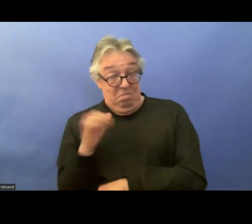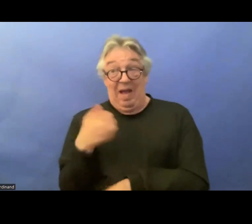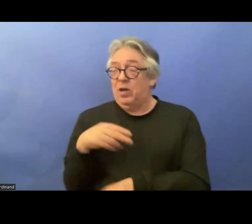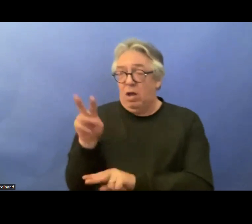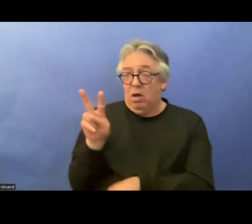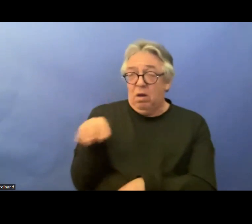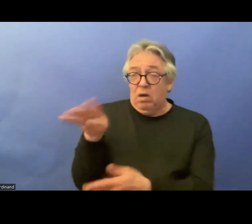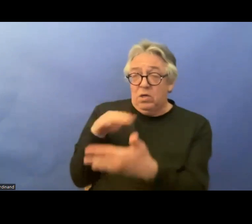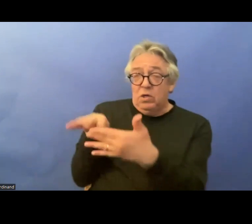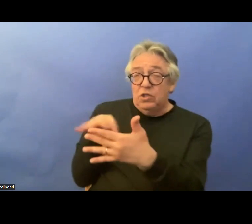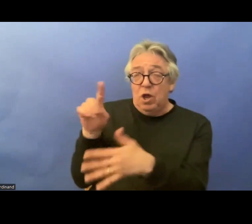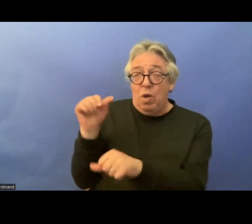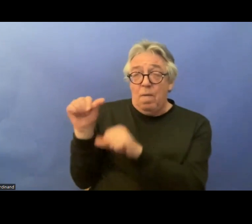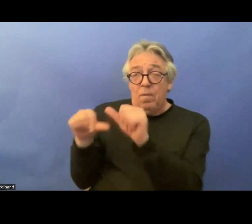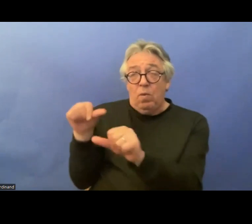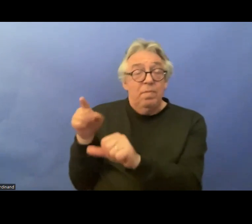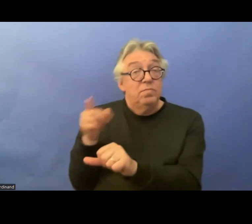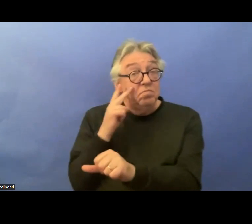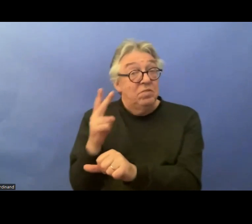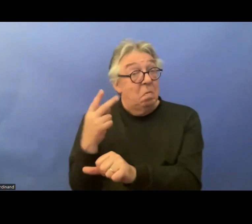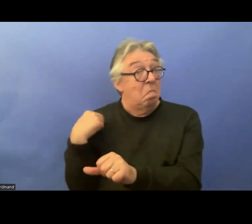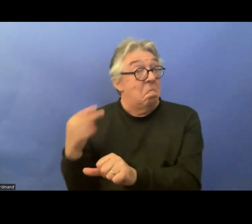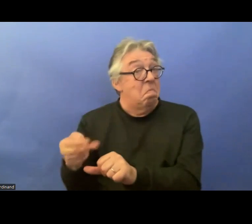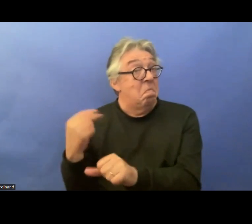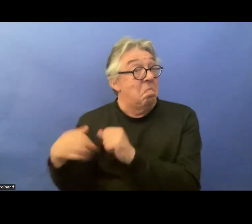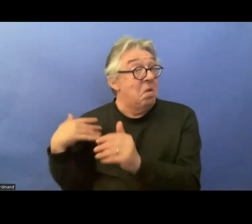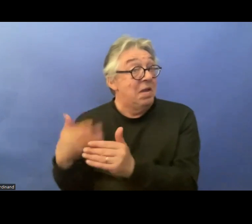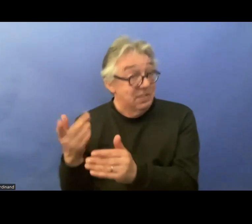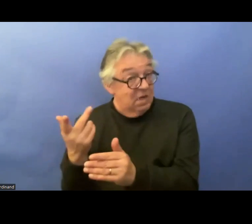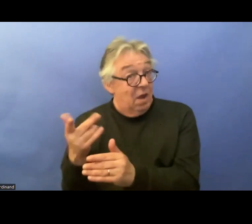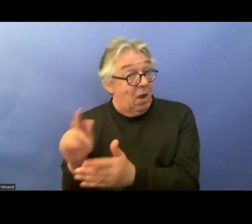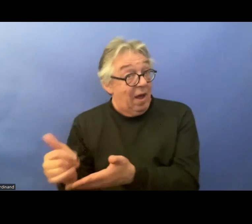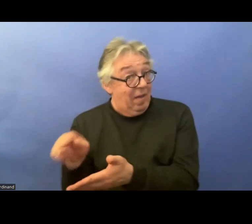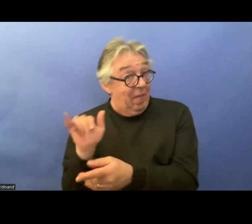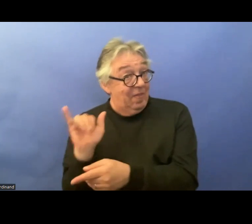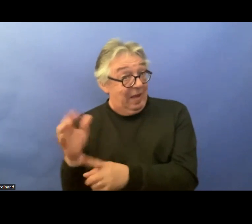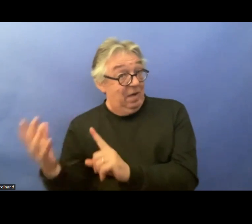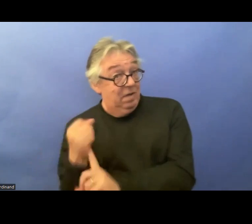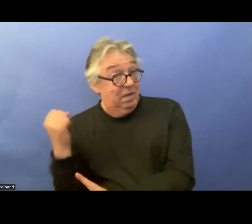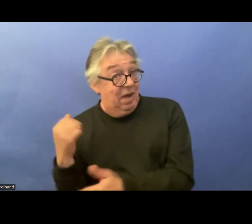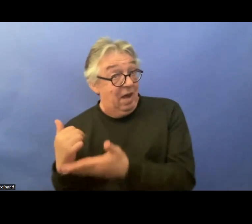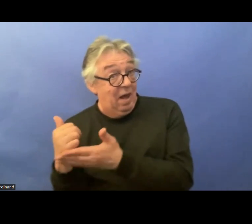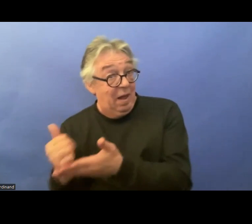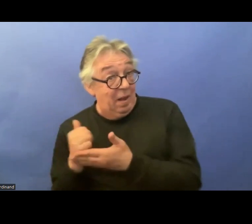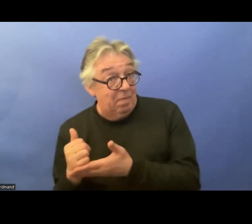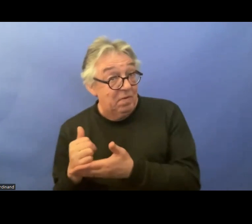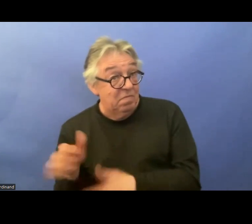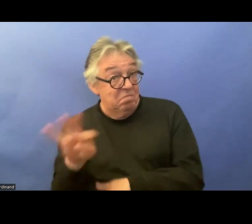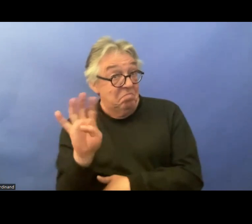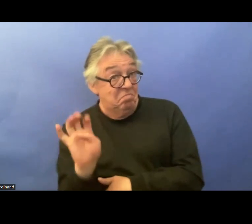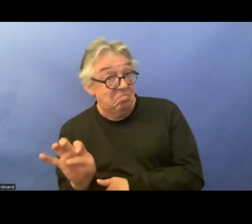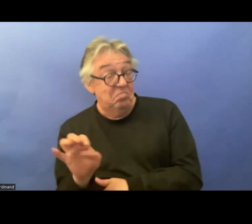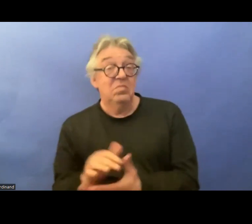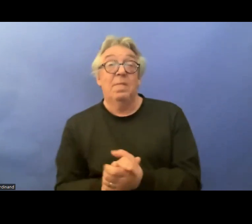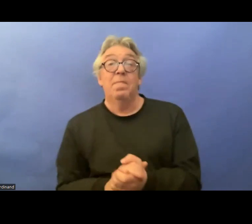progress and challenges over the last years in implementing that. And finally, as